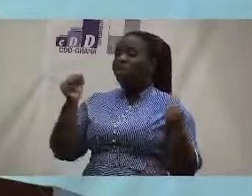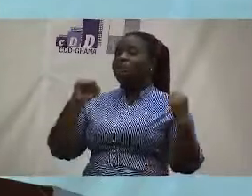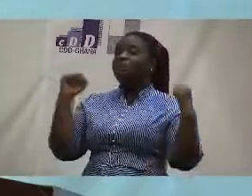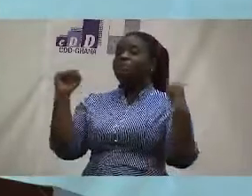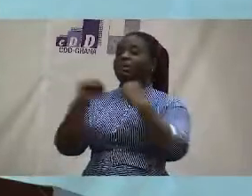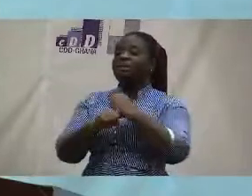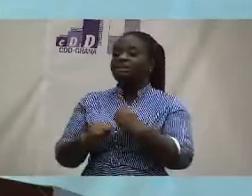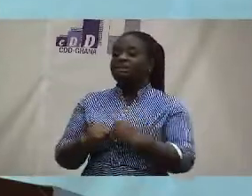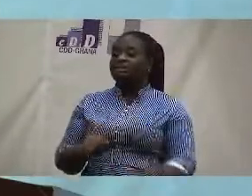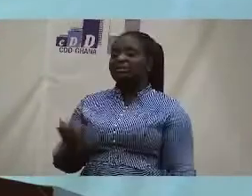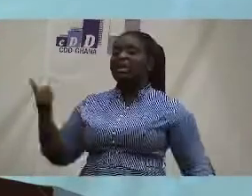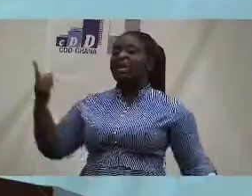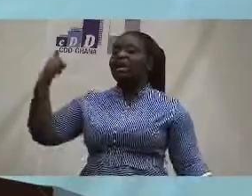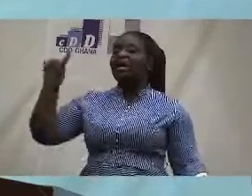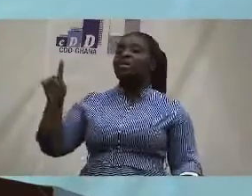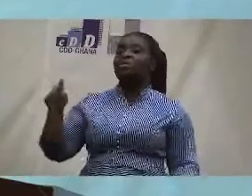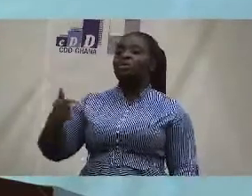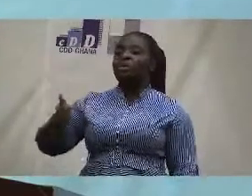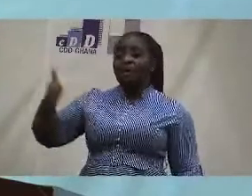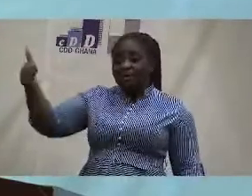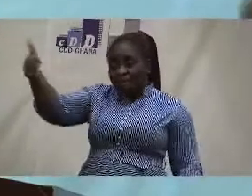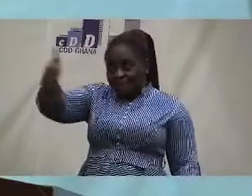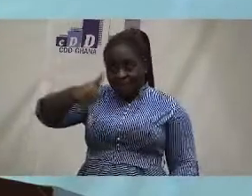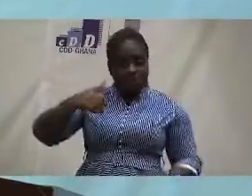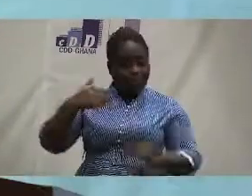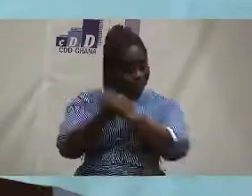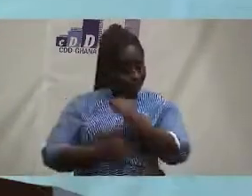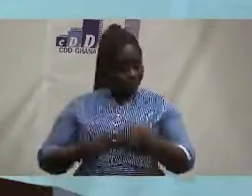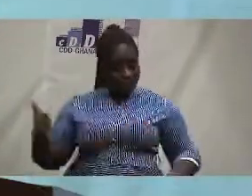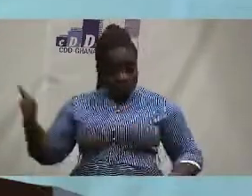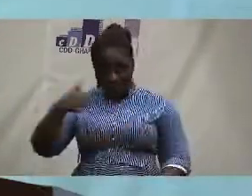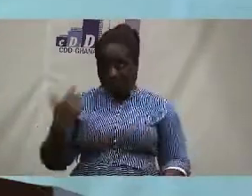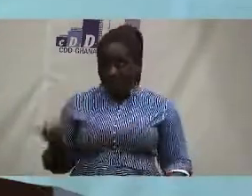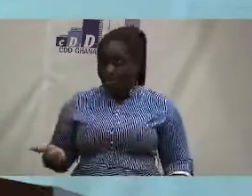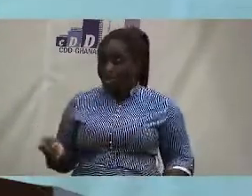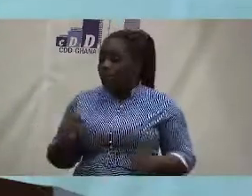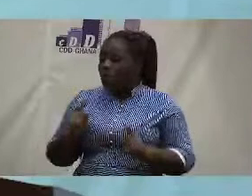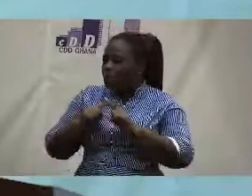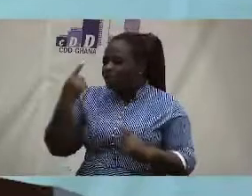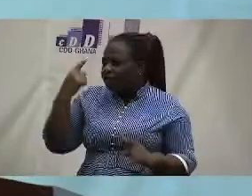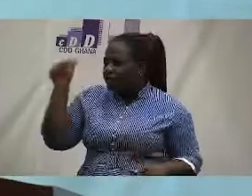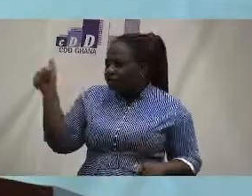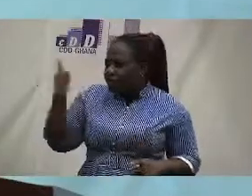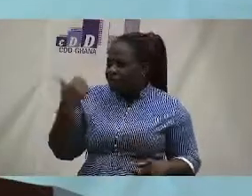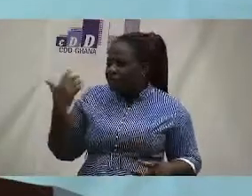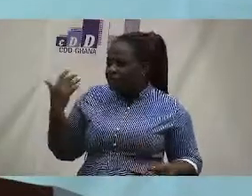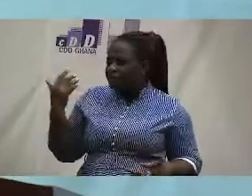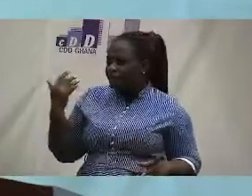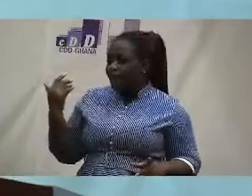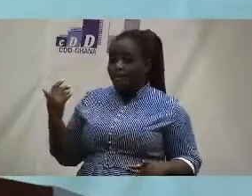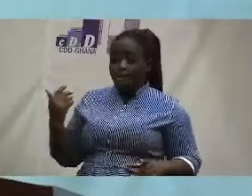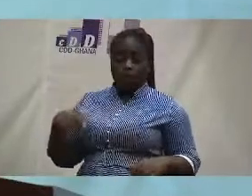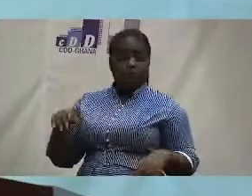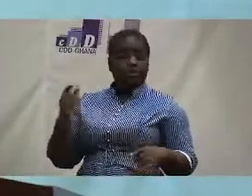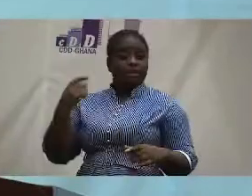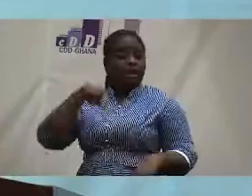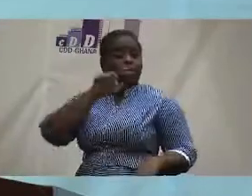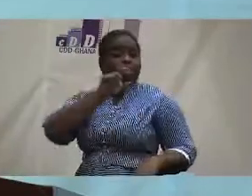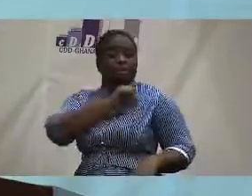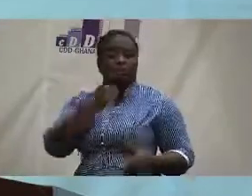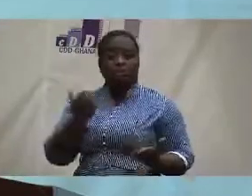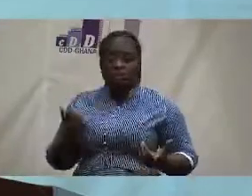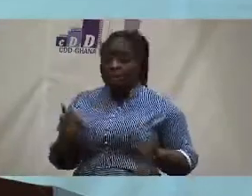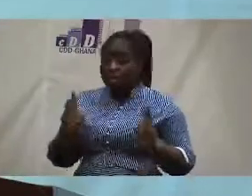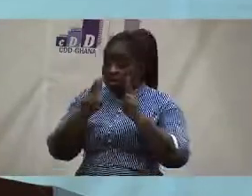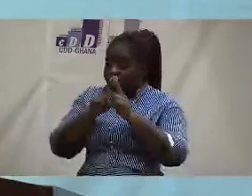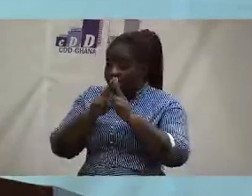geopolitics is happening on our continent itself. And for the information disorder, the ball is on our court, because this